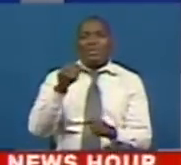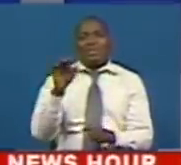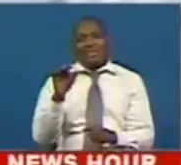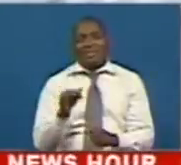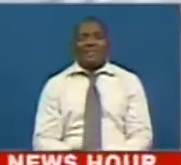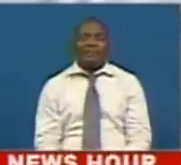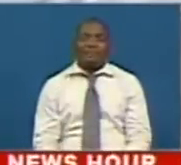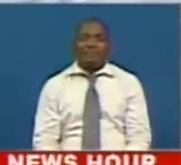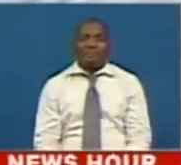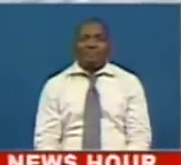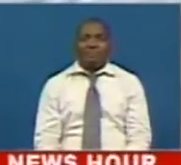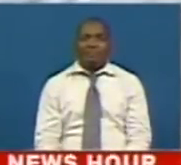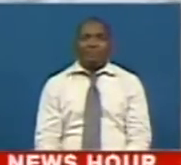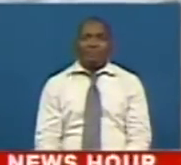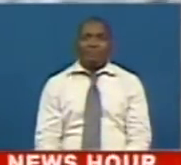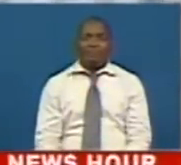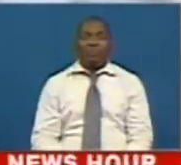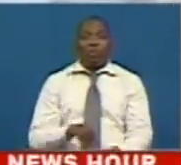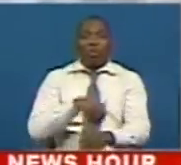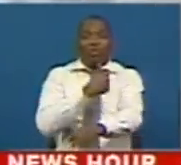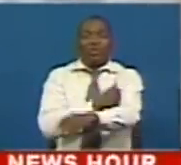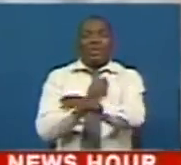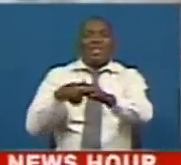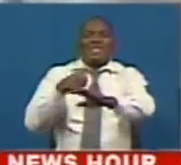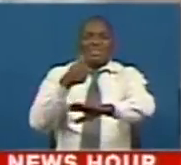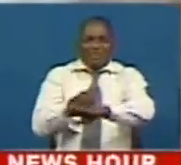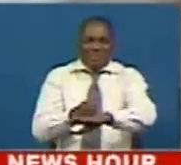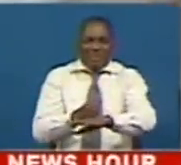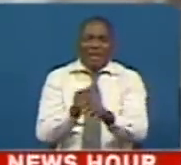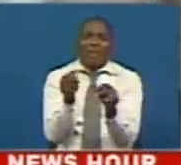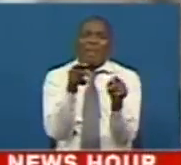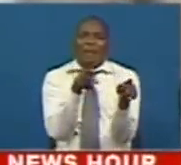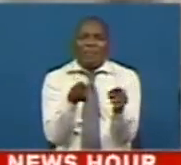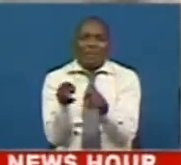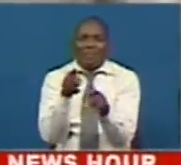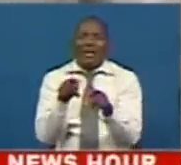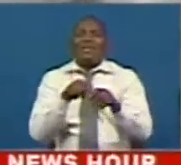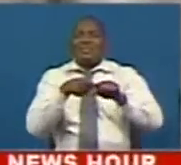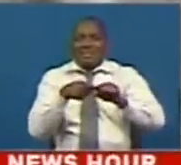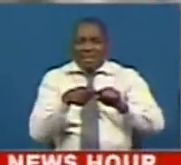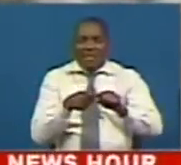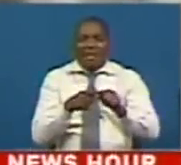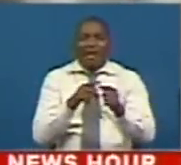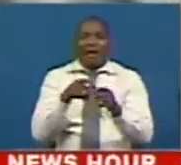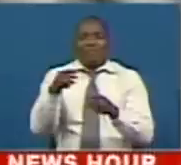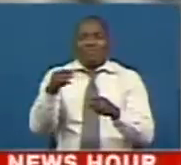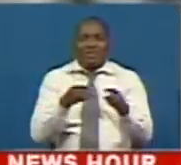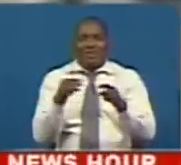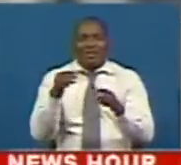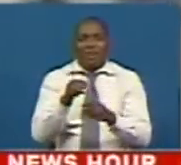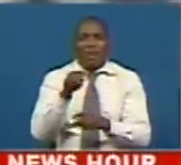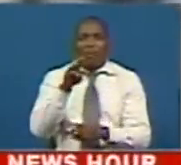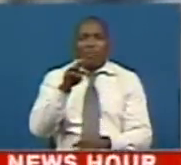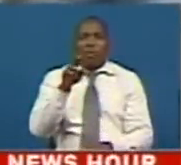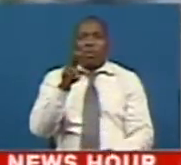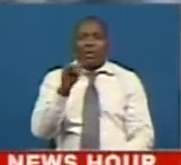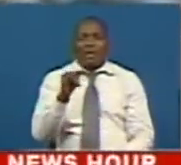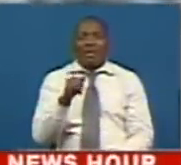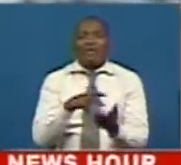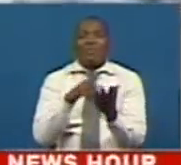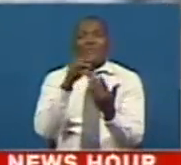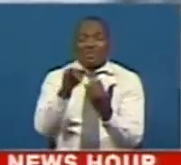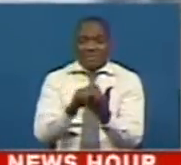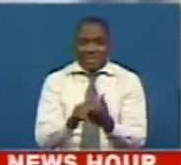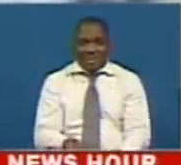2019. Authority was established to plan, execute and manage the Bui Hydroelectric